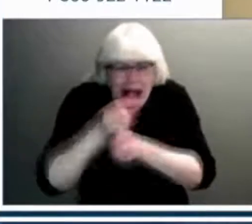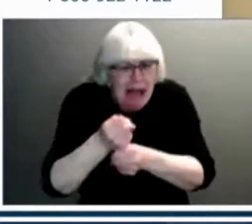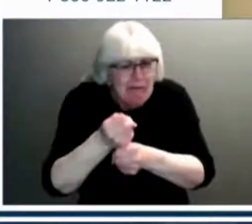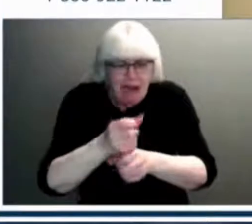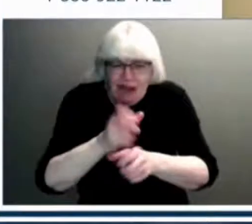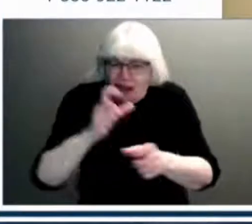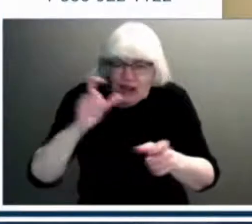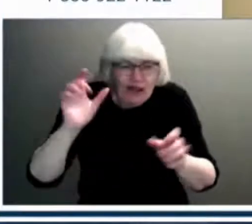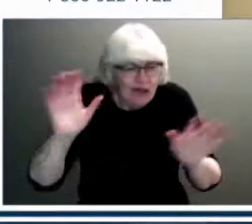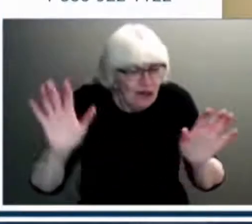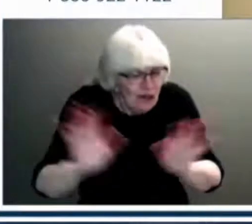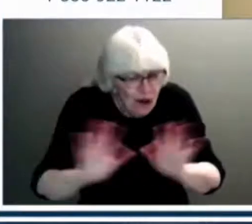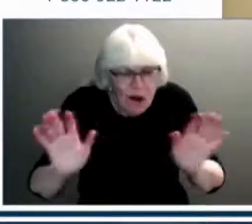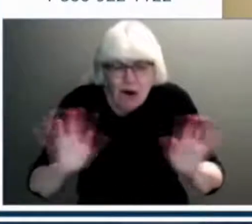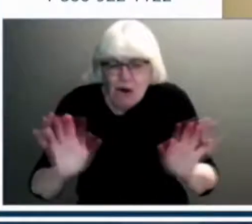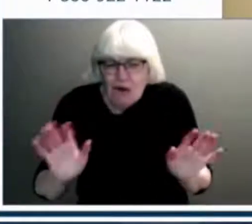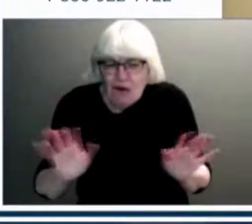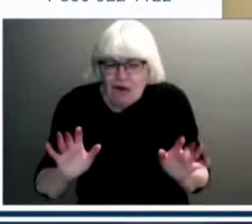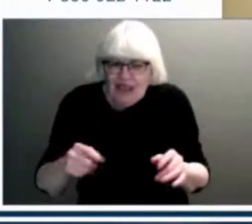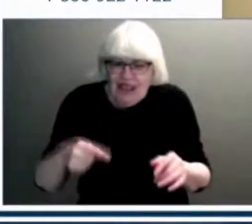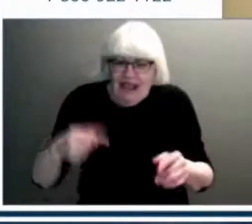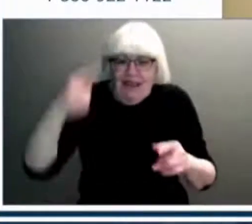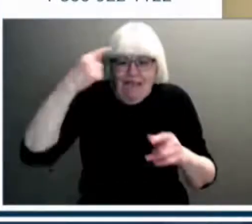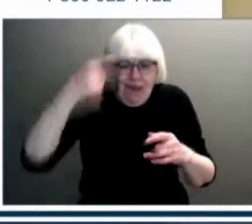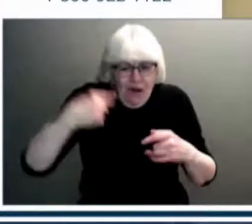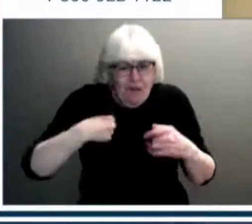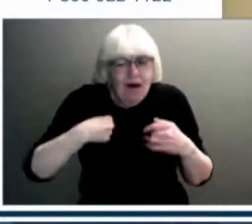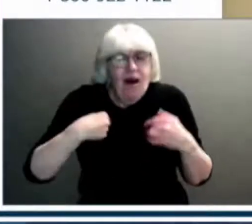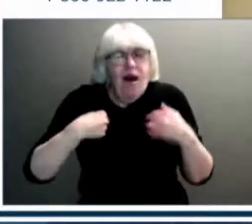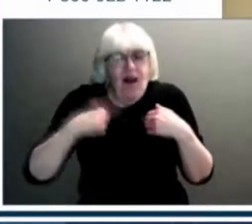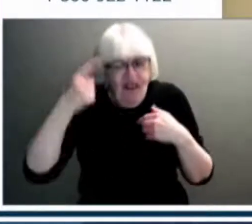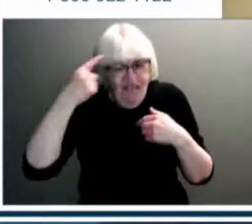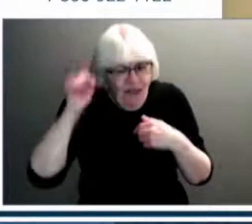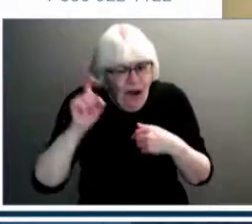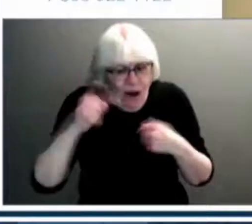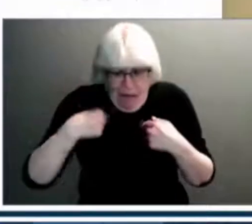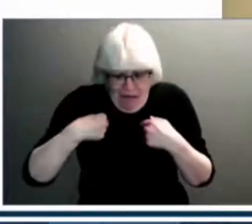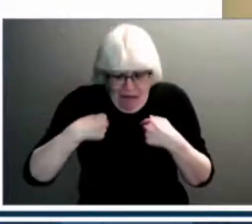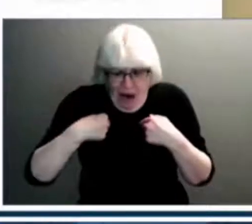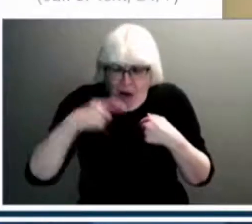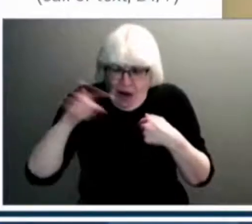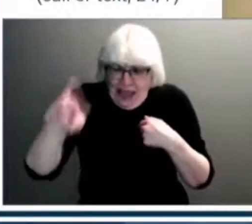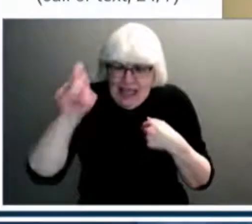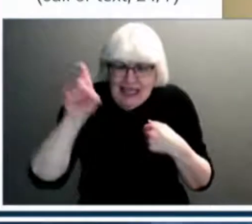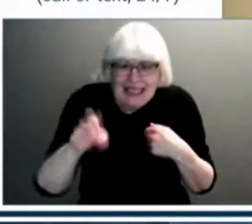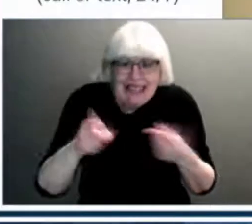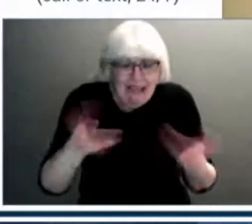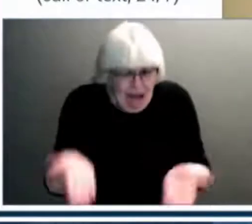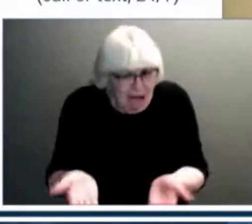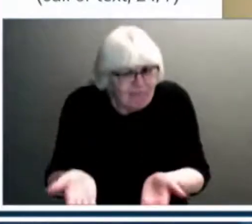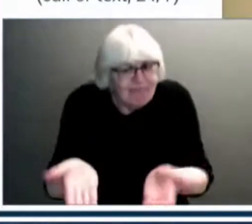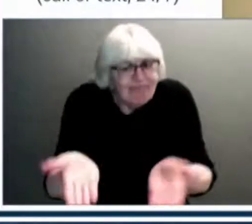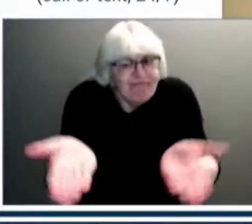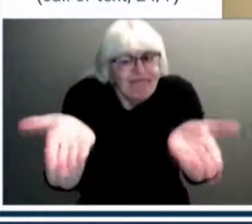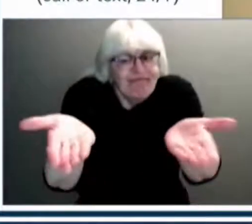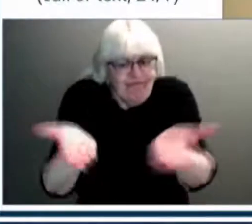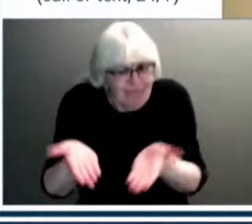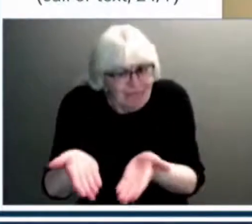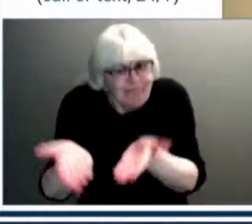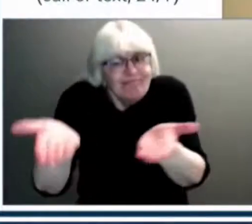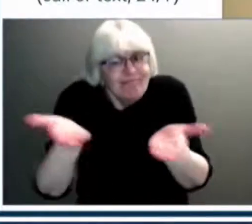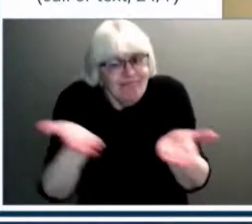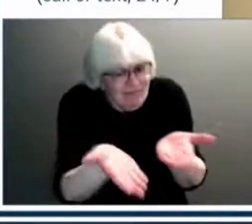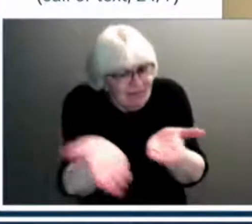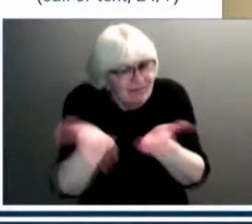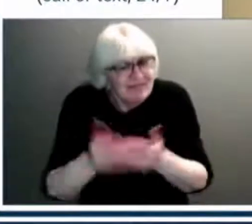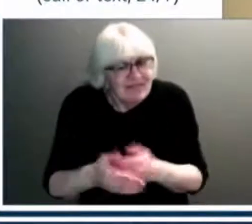of yourself and be kind to those who have been caring for you for over the past 2 years. They deserve nothing less